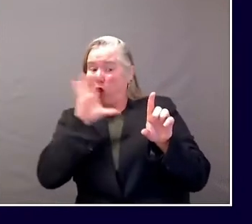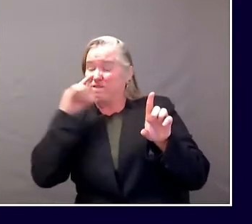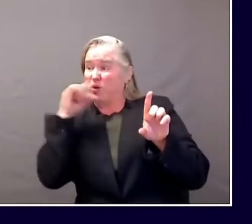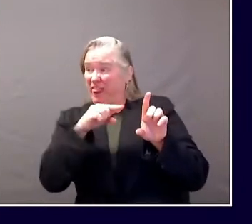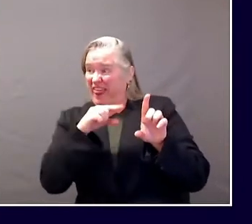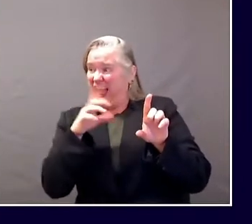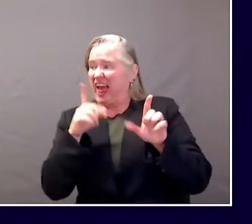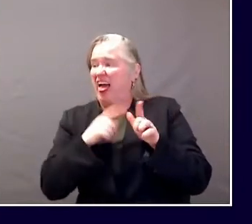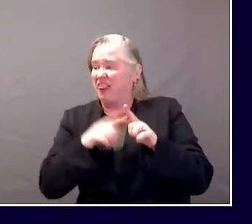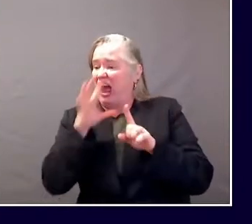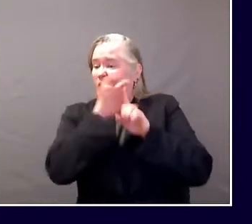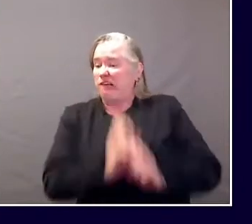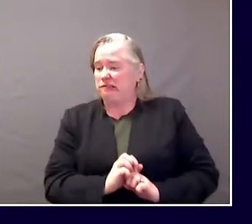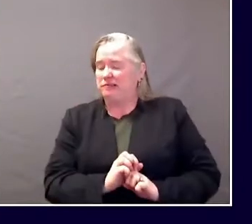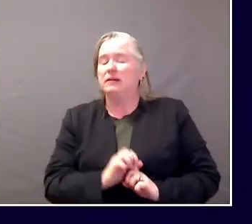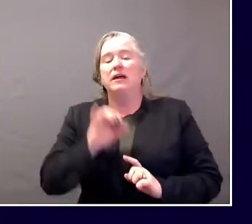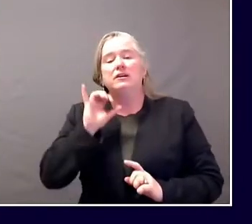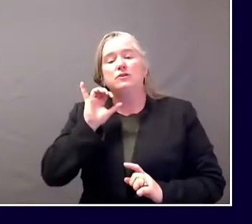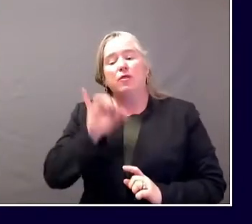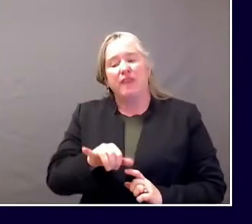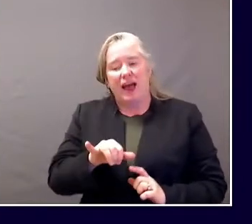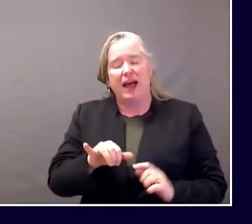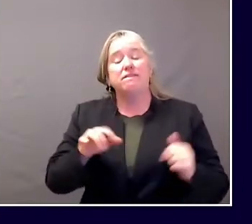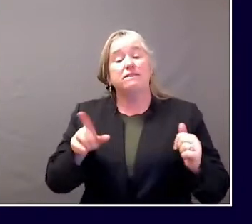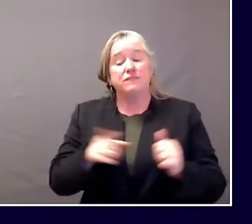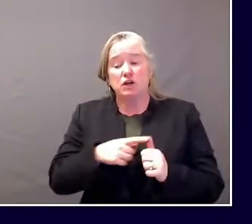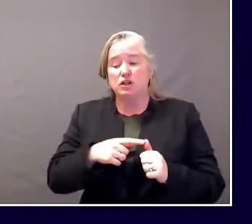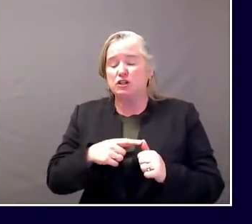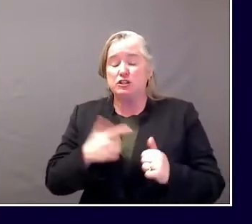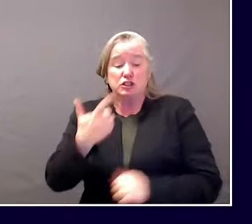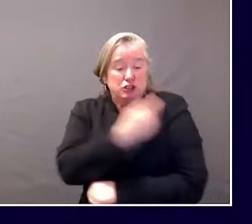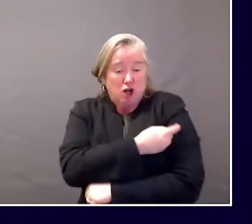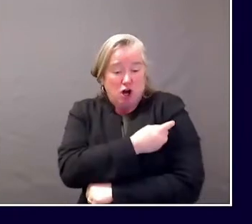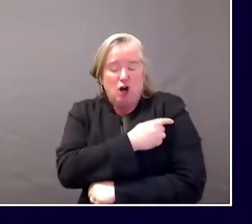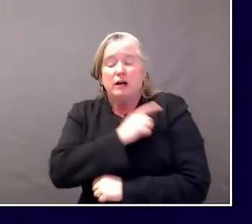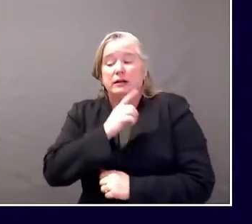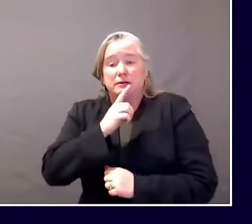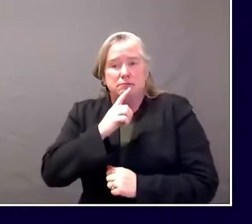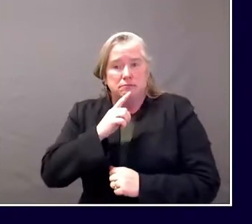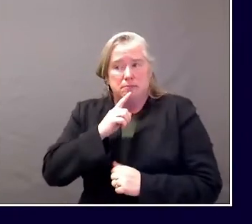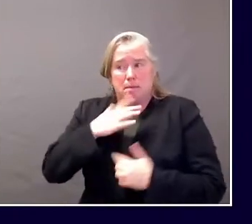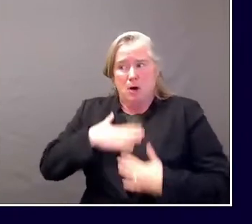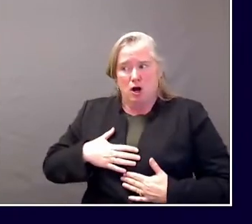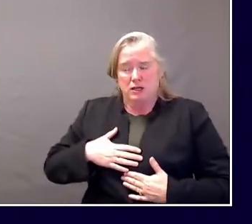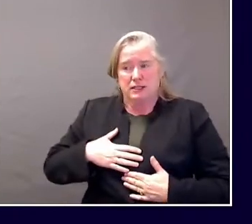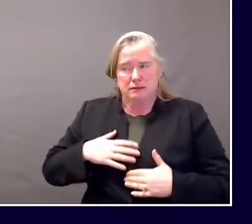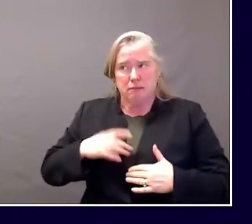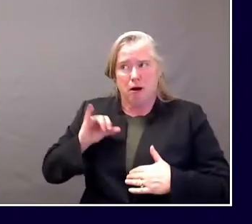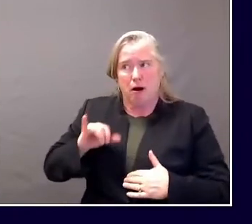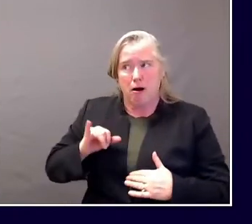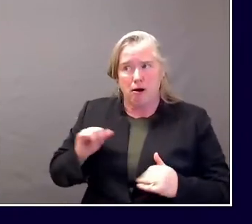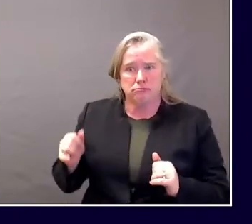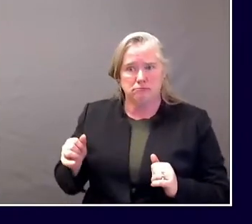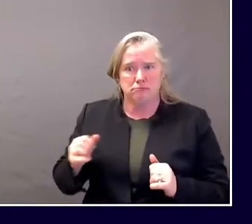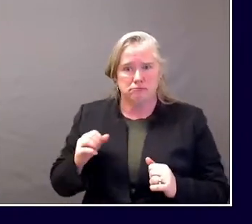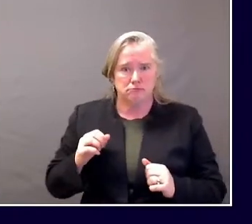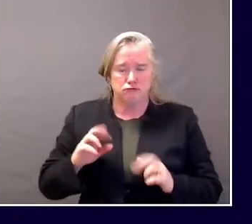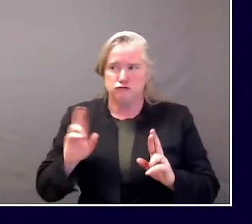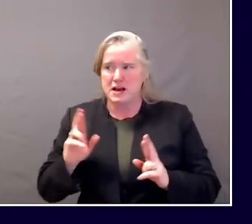that feeling of just being run down. That is in part because our body's immune system is spinning